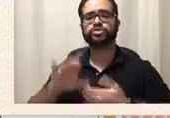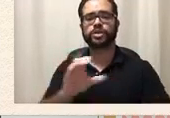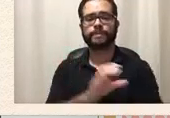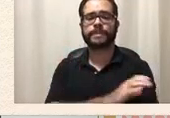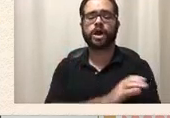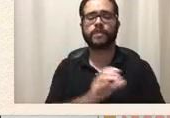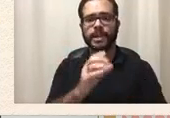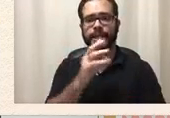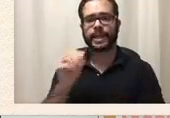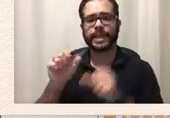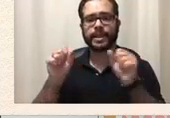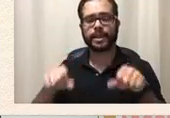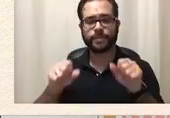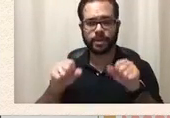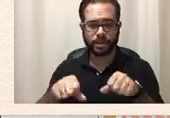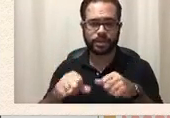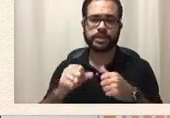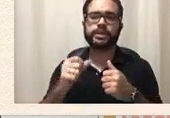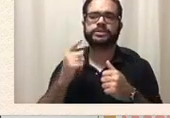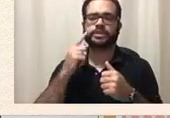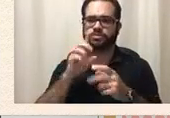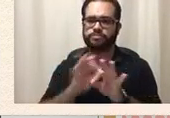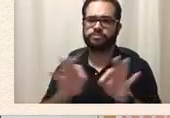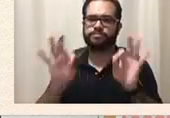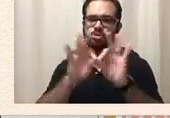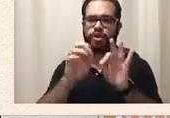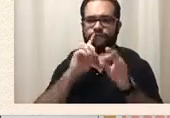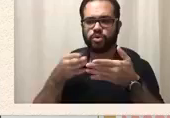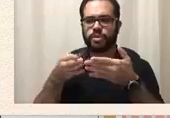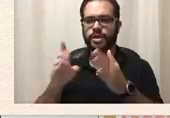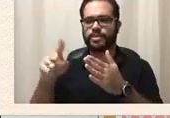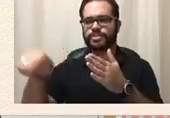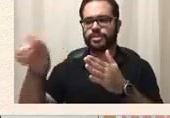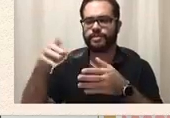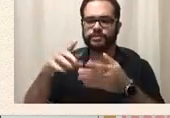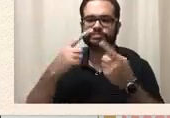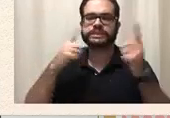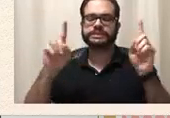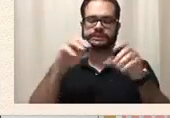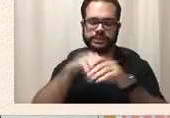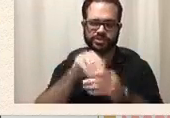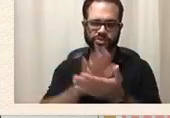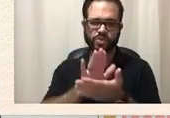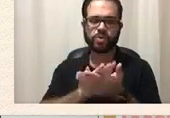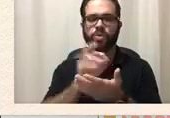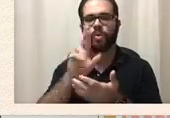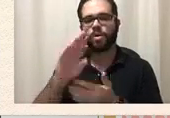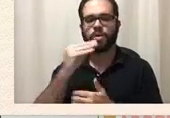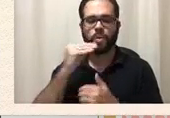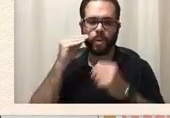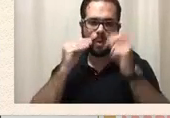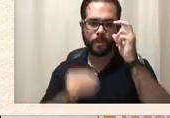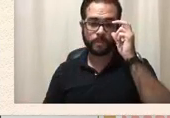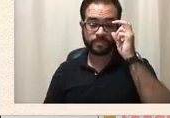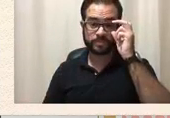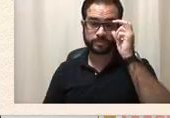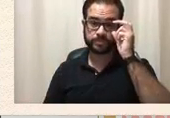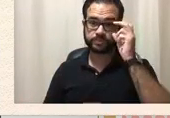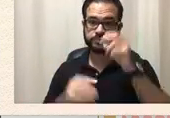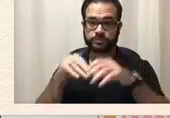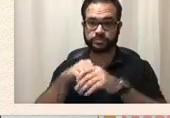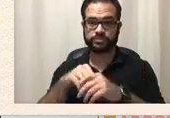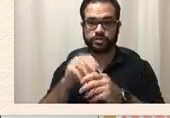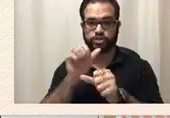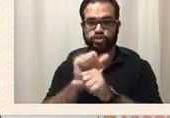to letting the students succeed in school or in your home. This is in a job application which was used in my